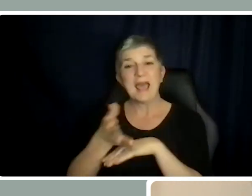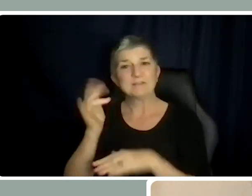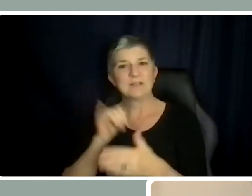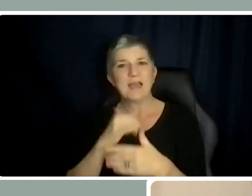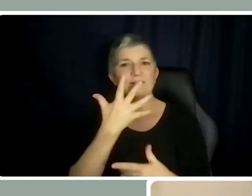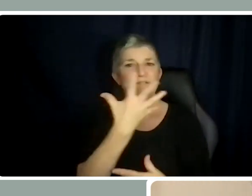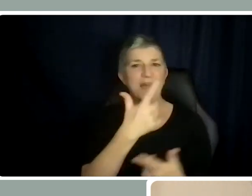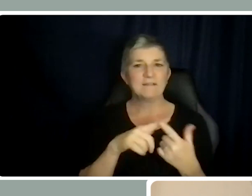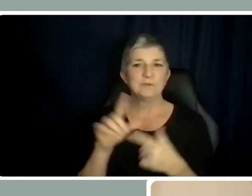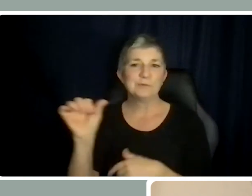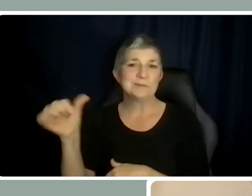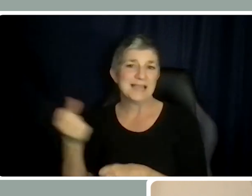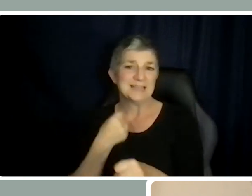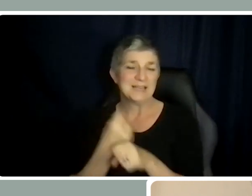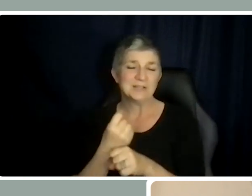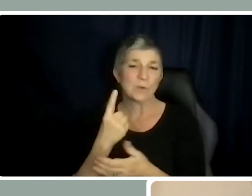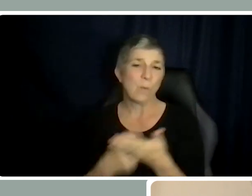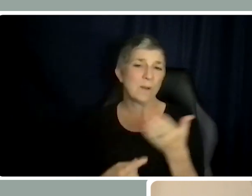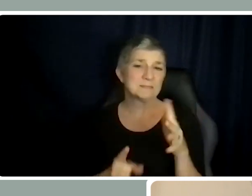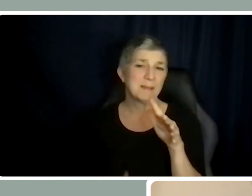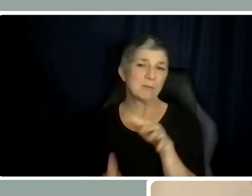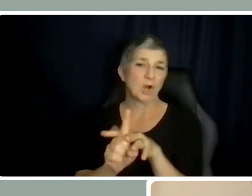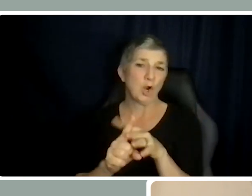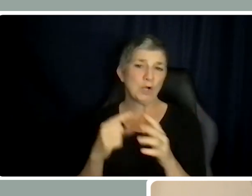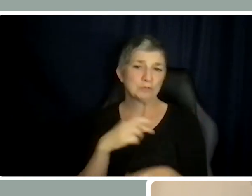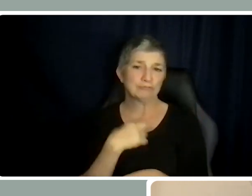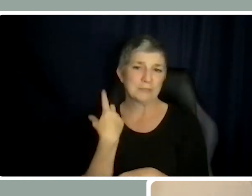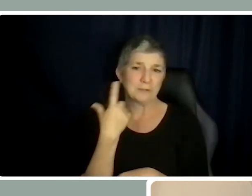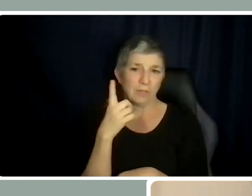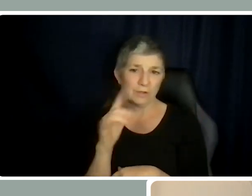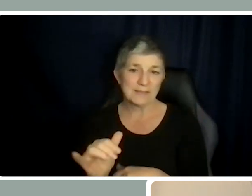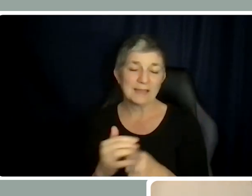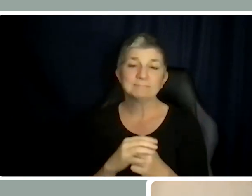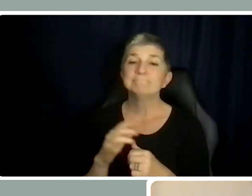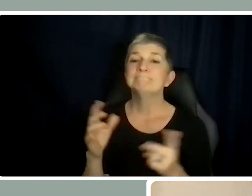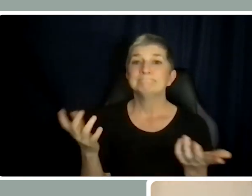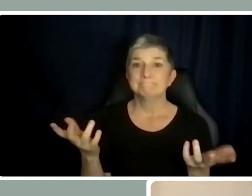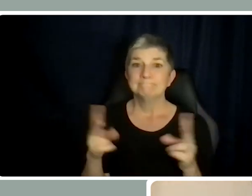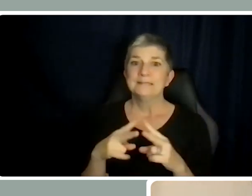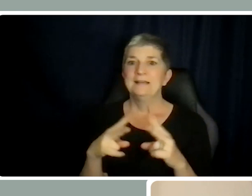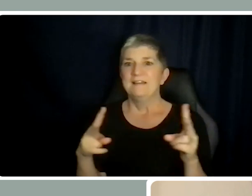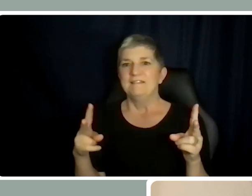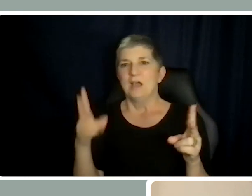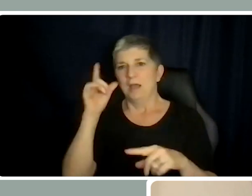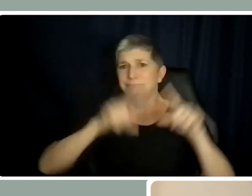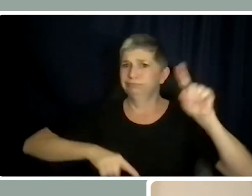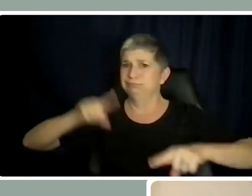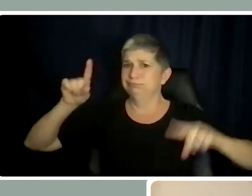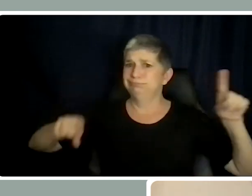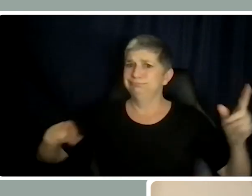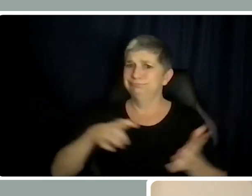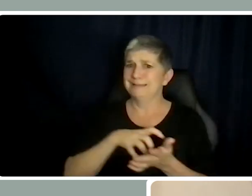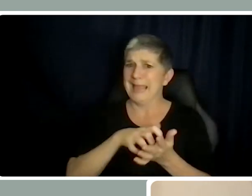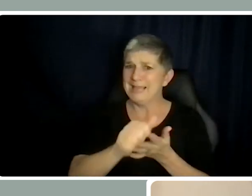years, what do my recurrence risks look like? So, like you said, there's a very heterogeneous group of